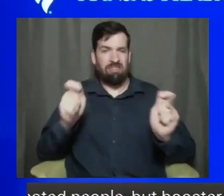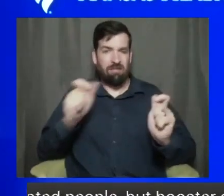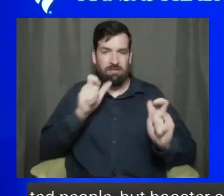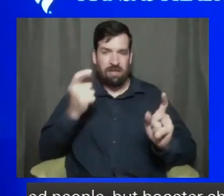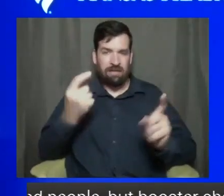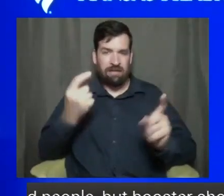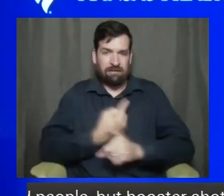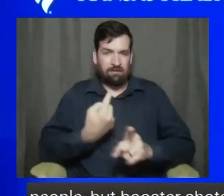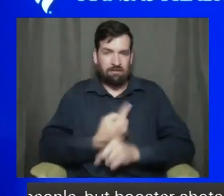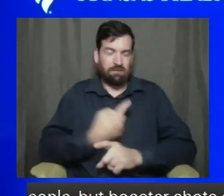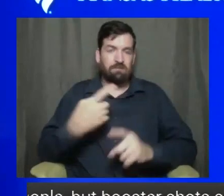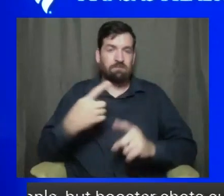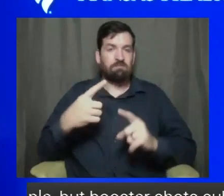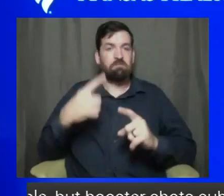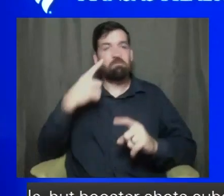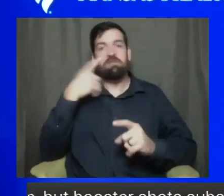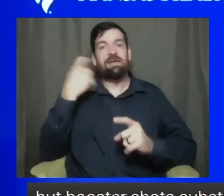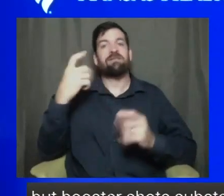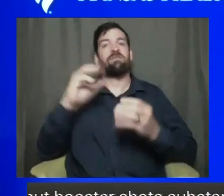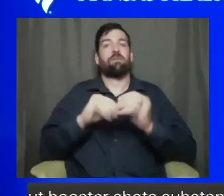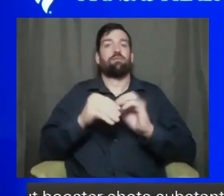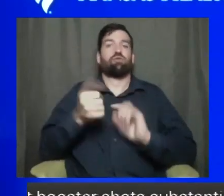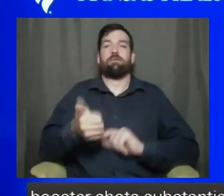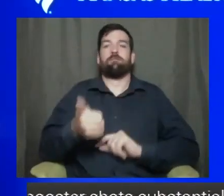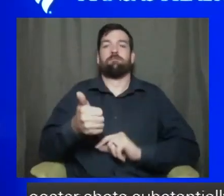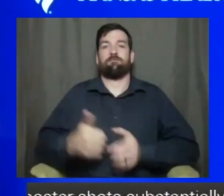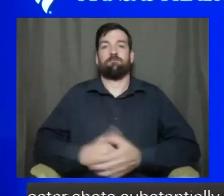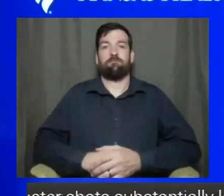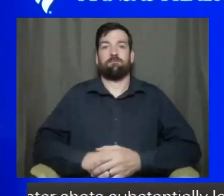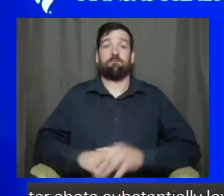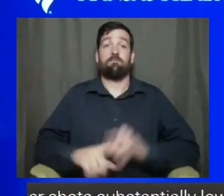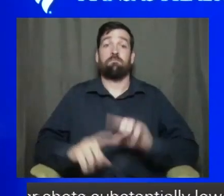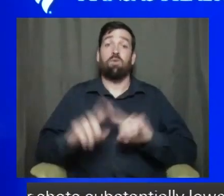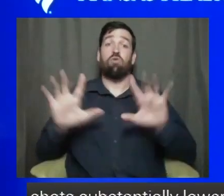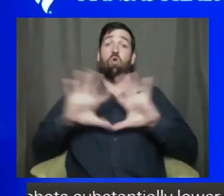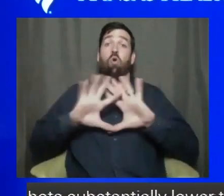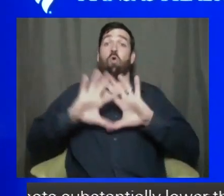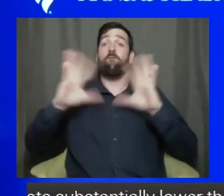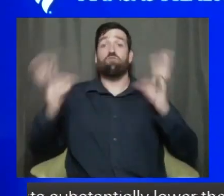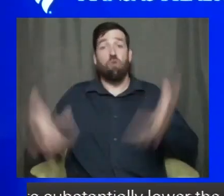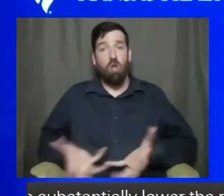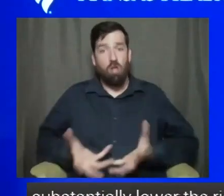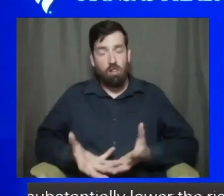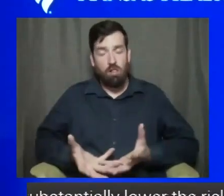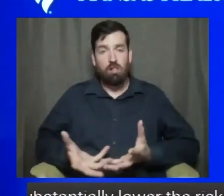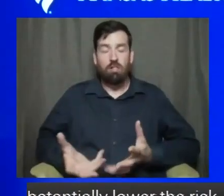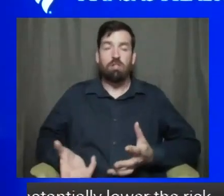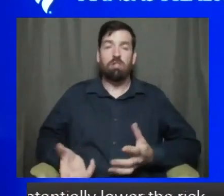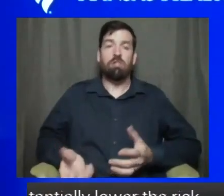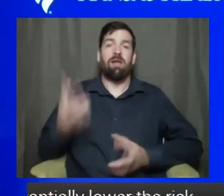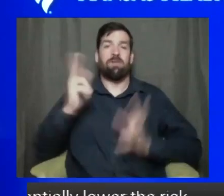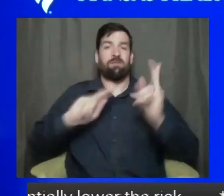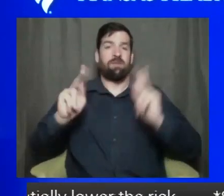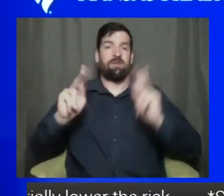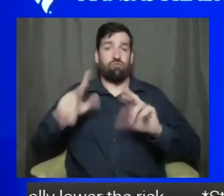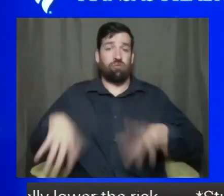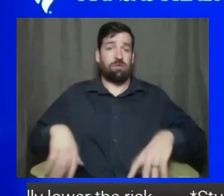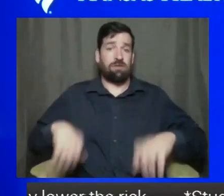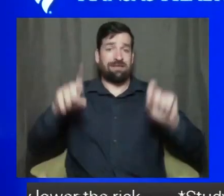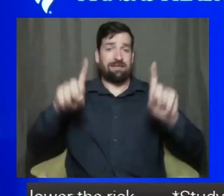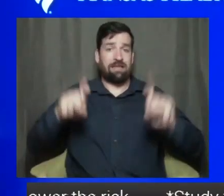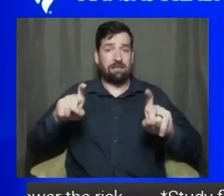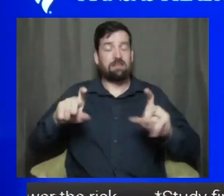based on the numbers itself. But I think overall, if you're looking at the number of people who are going to be tested, that is certainly a